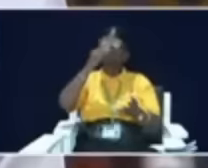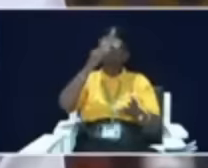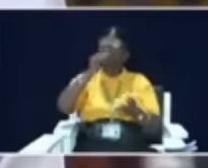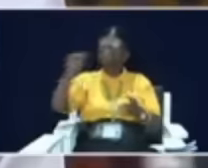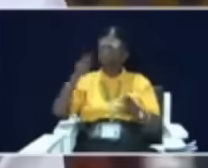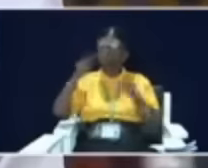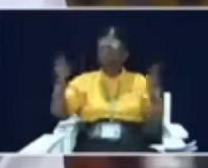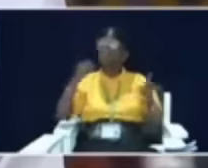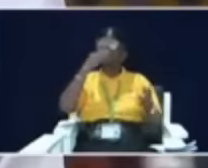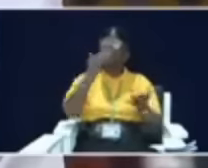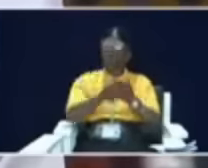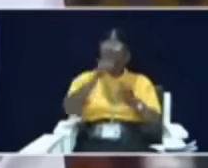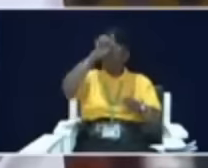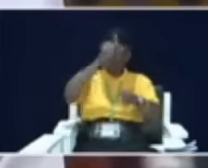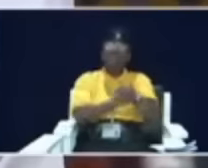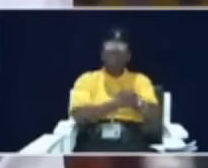daddy says,